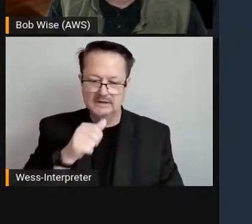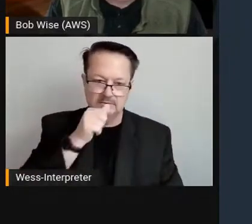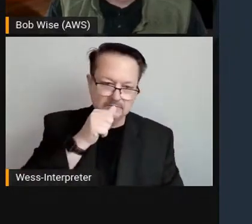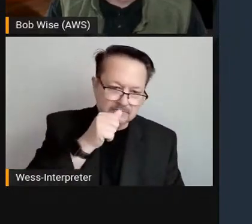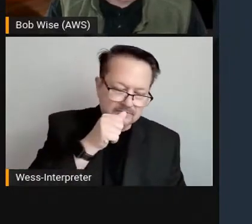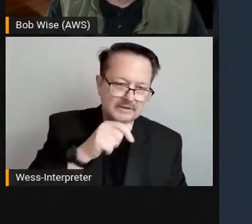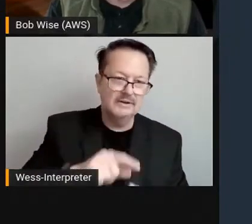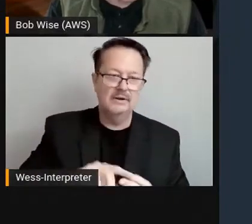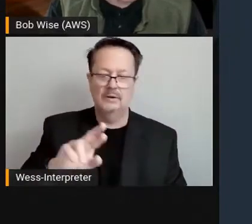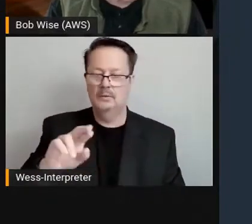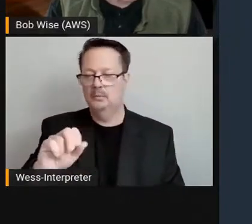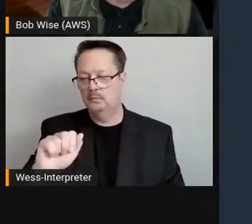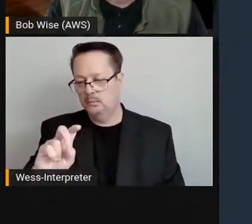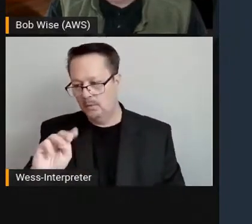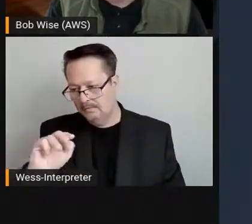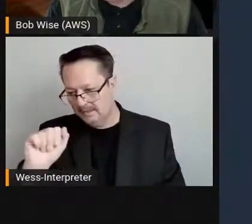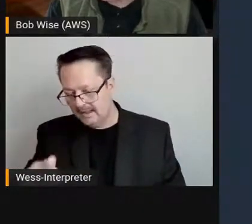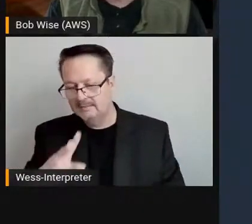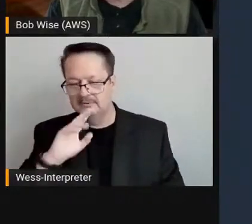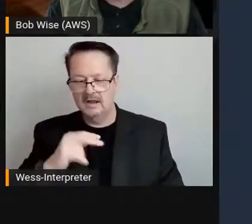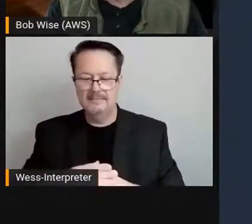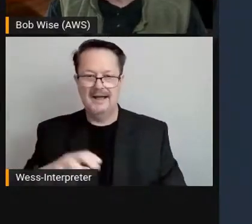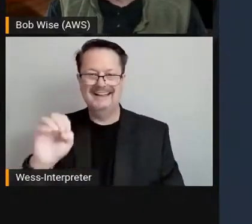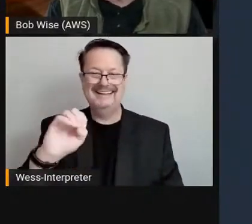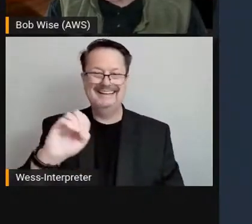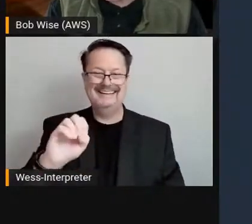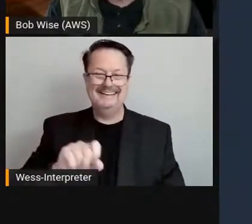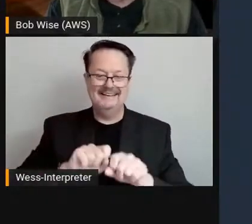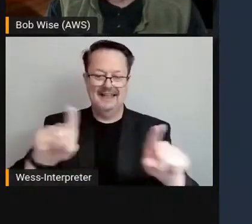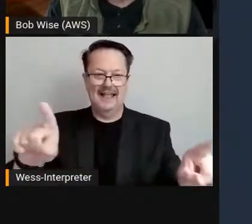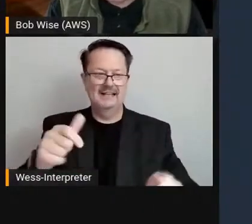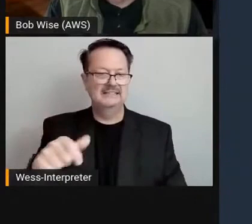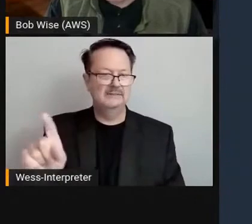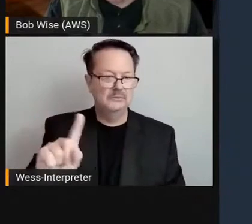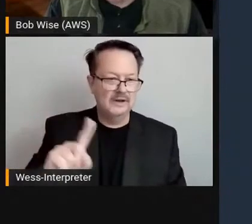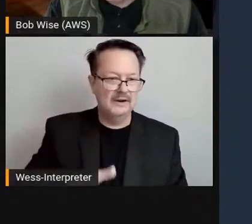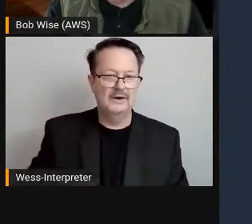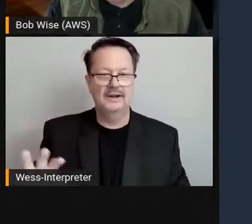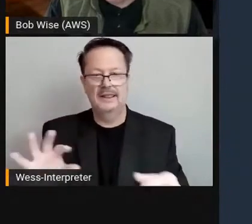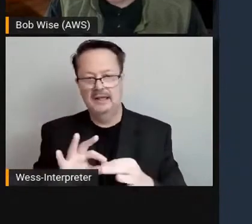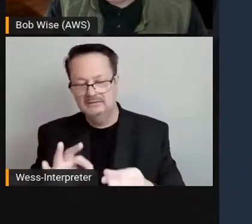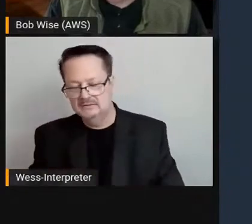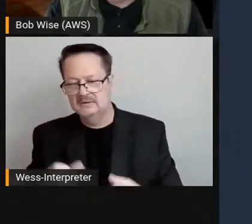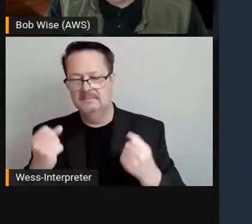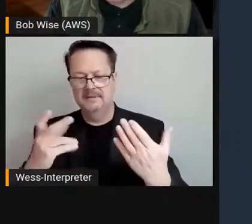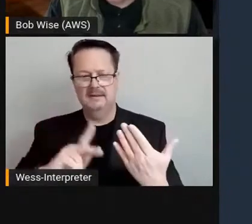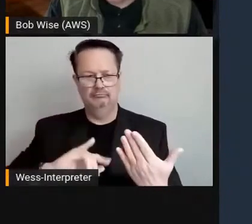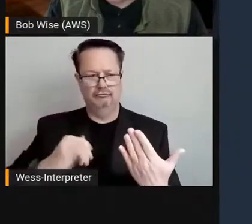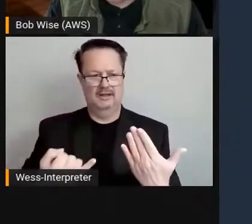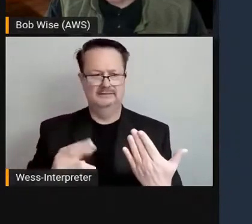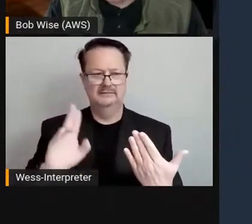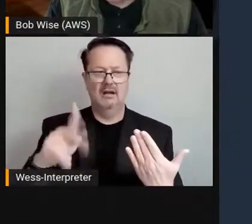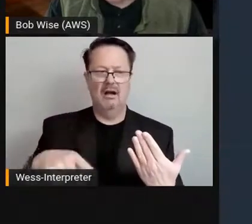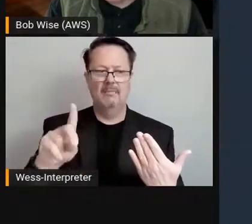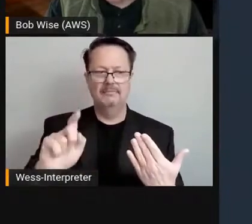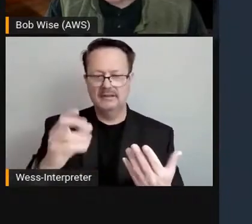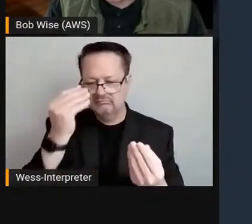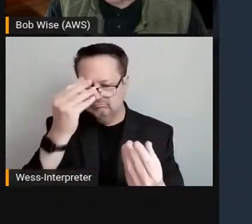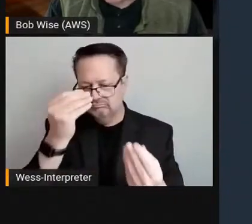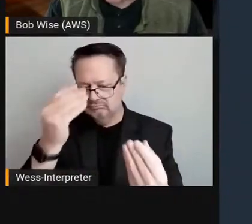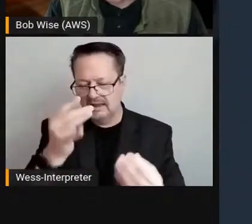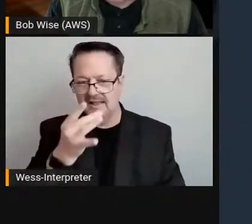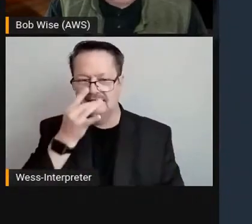session, talk about EKS Anywhere and Connector, a lot of project updates in the afternoon, and a delicious